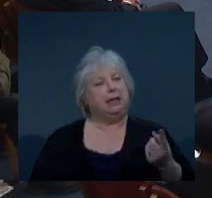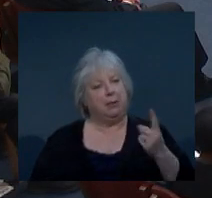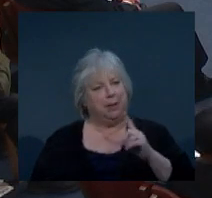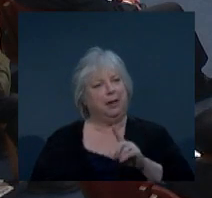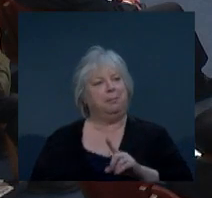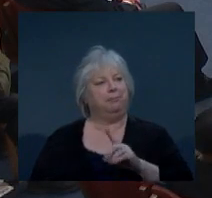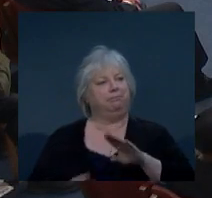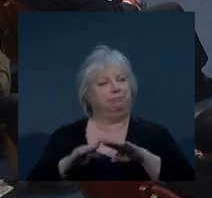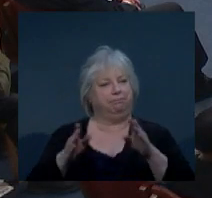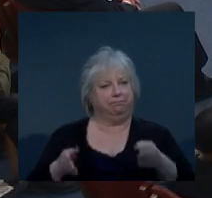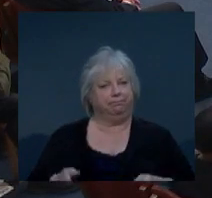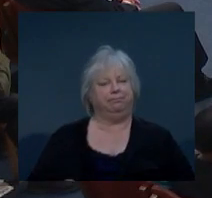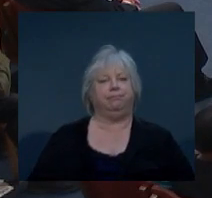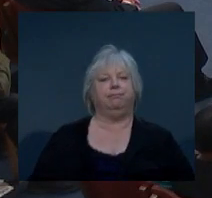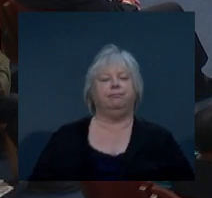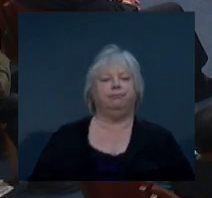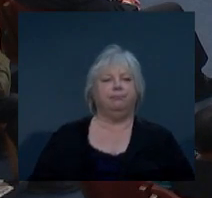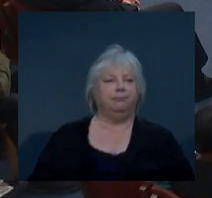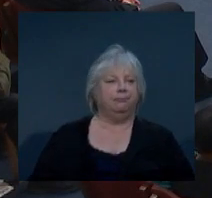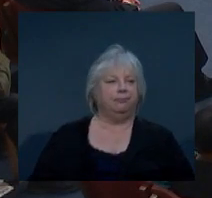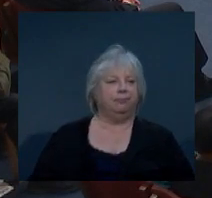up.